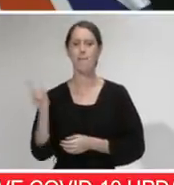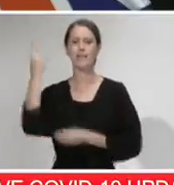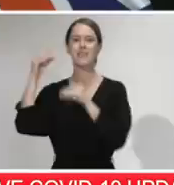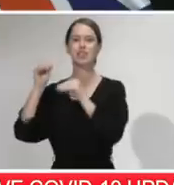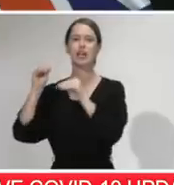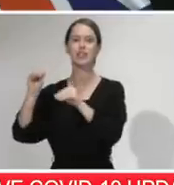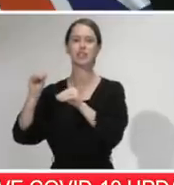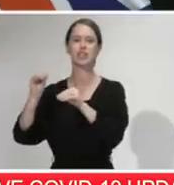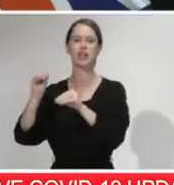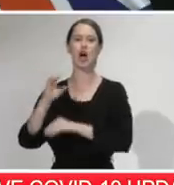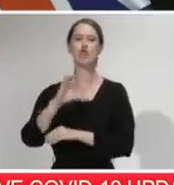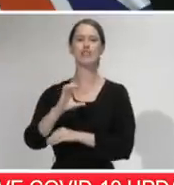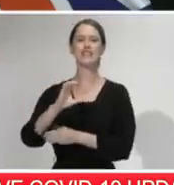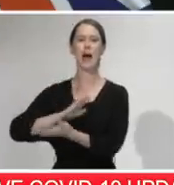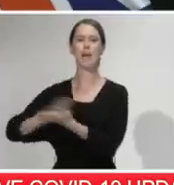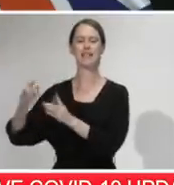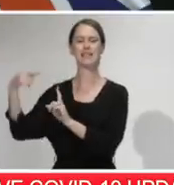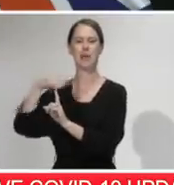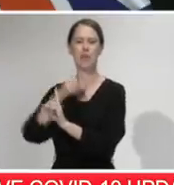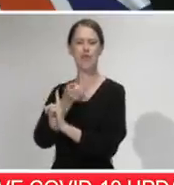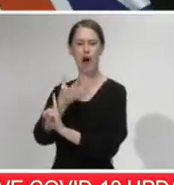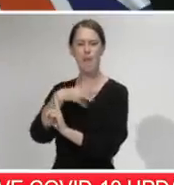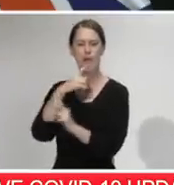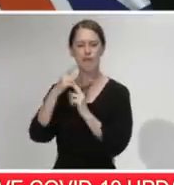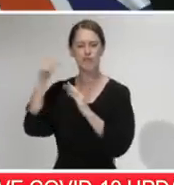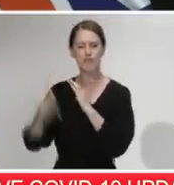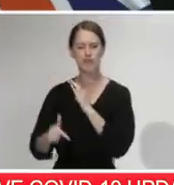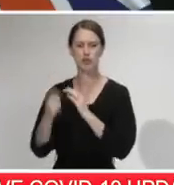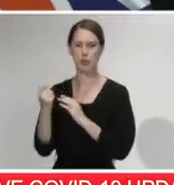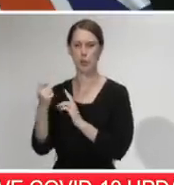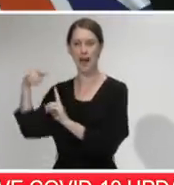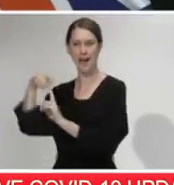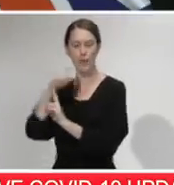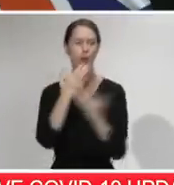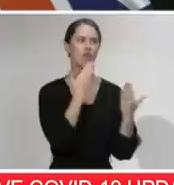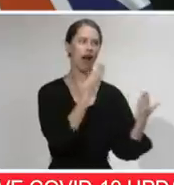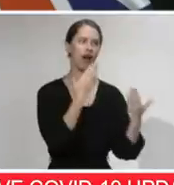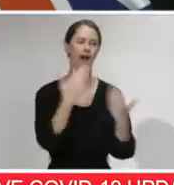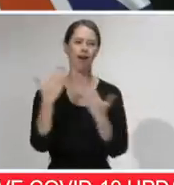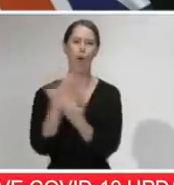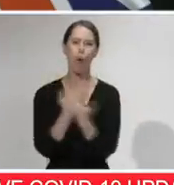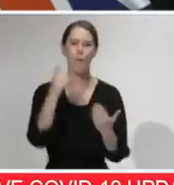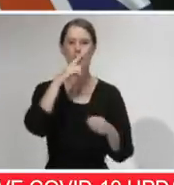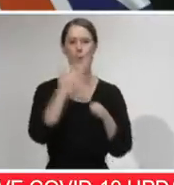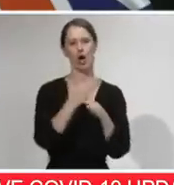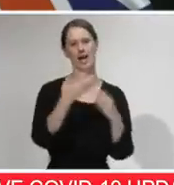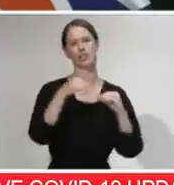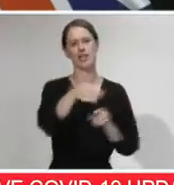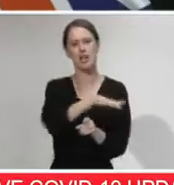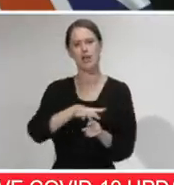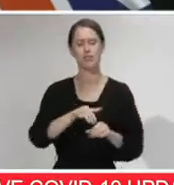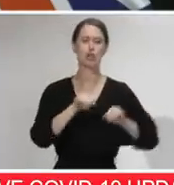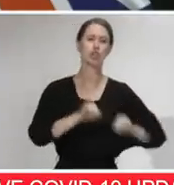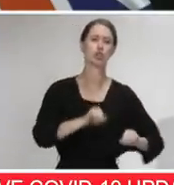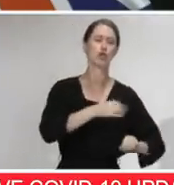Chris Hipkins, will release more detail, but I know he would want to thank all those in the sector, particularly